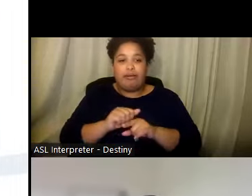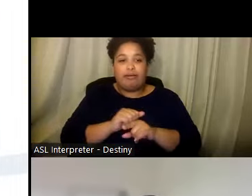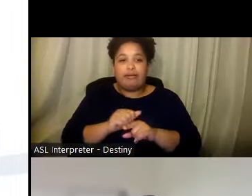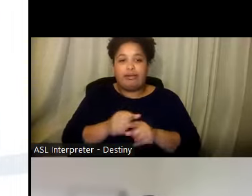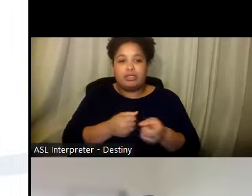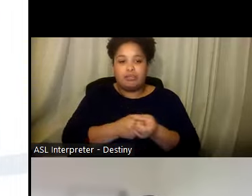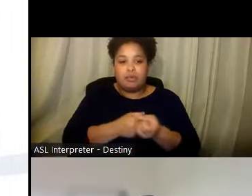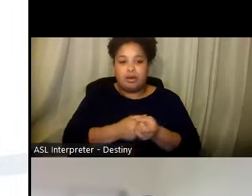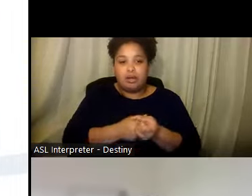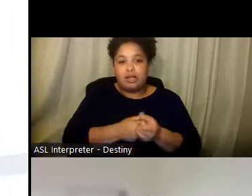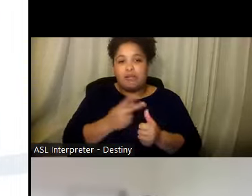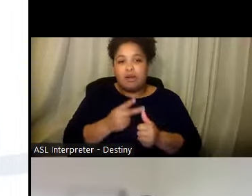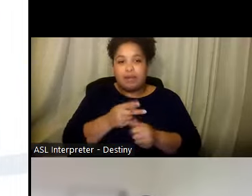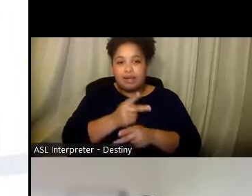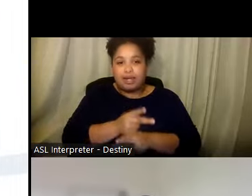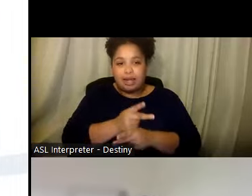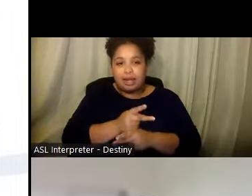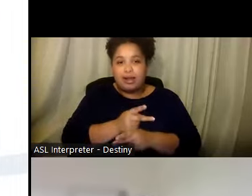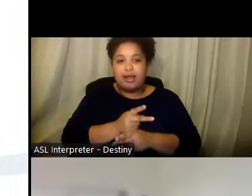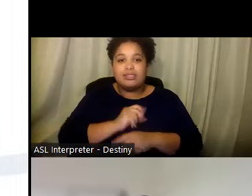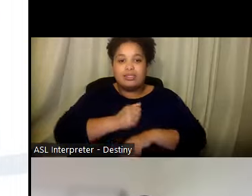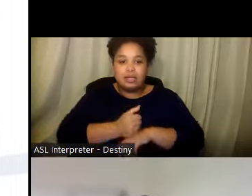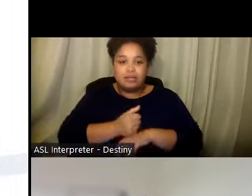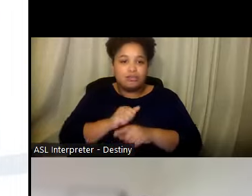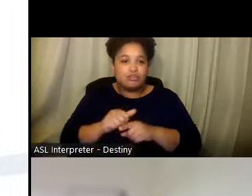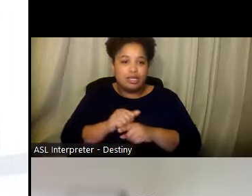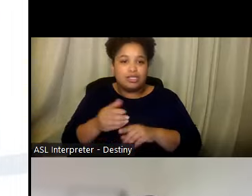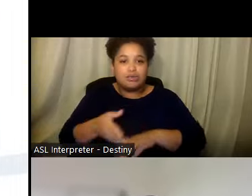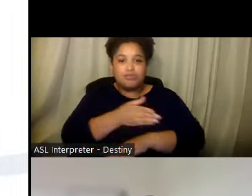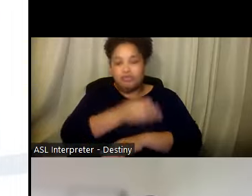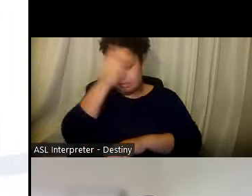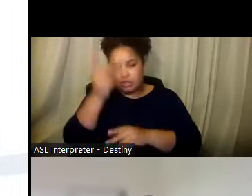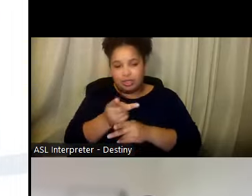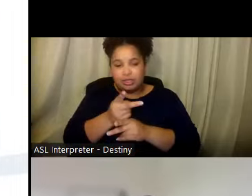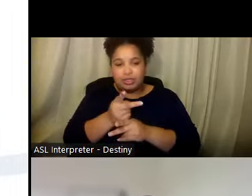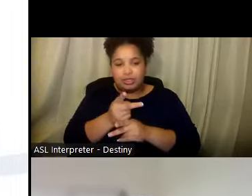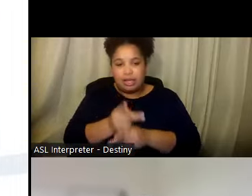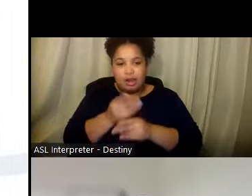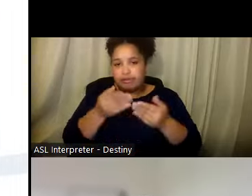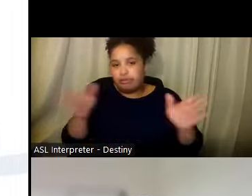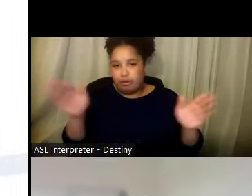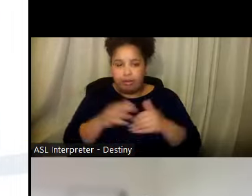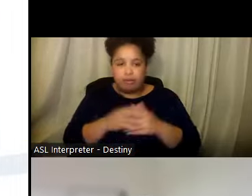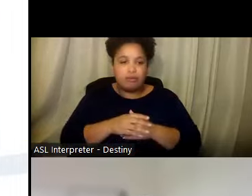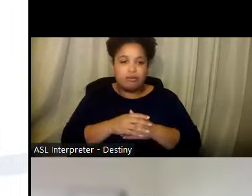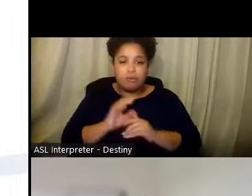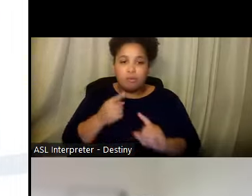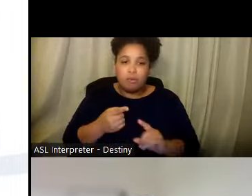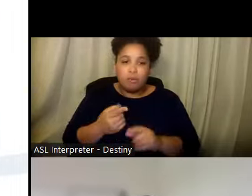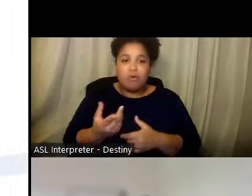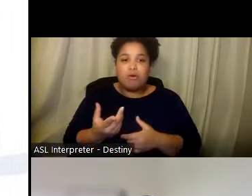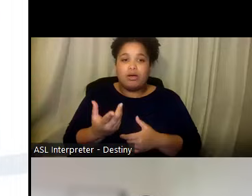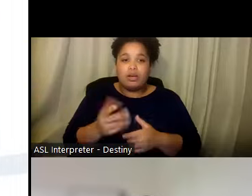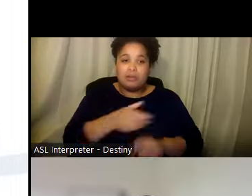and implementing the training and improving dementia care in general. So overall, the goal is really to empower primary care serving